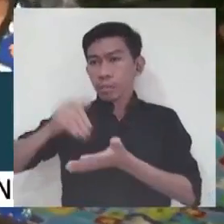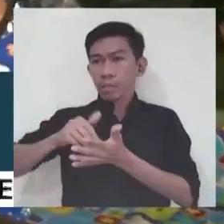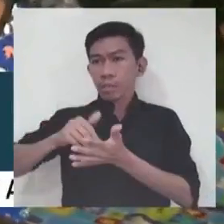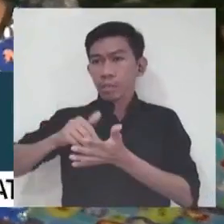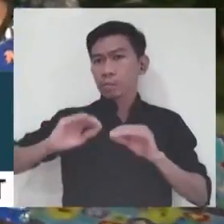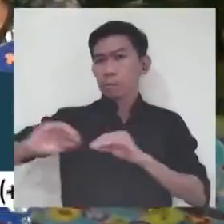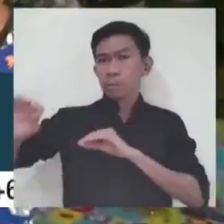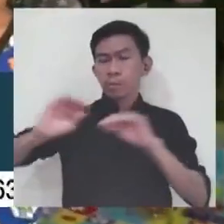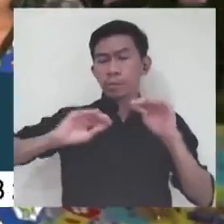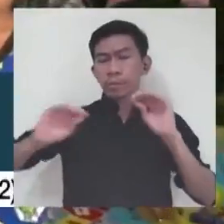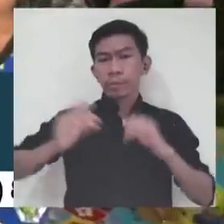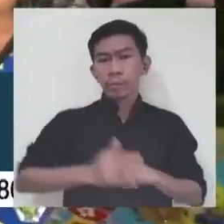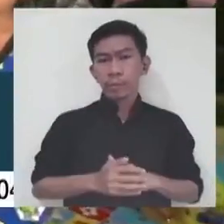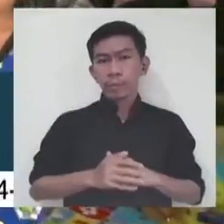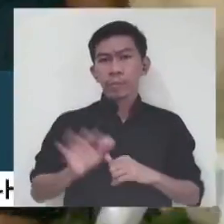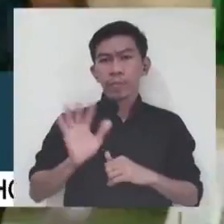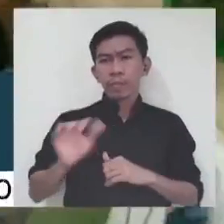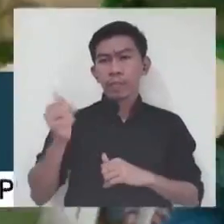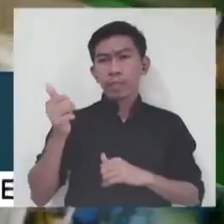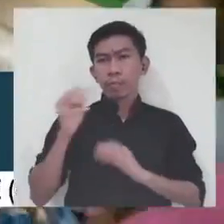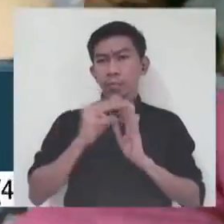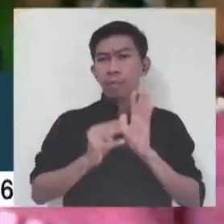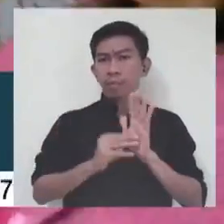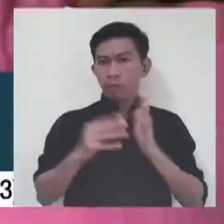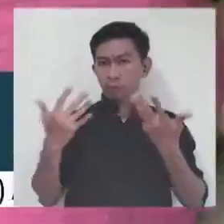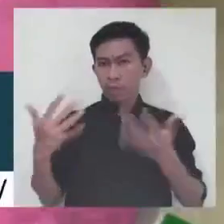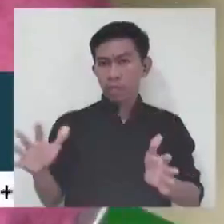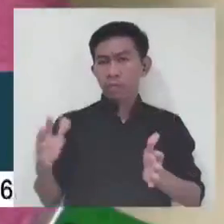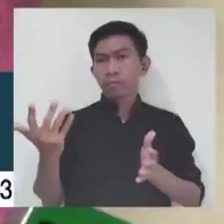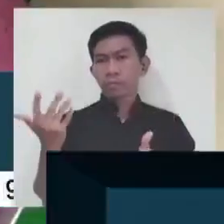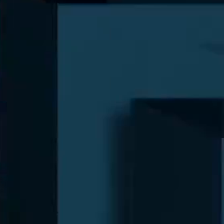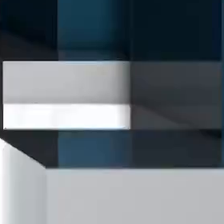over 10 million pesos have also been distributed.